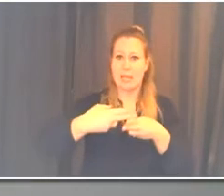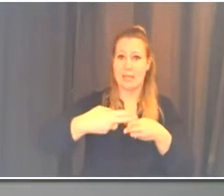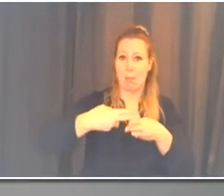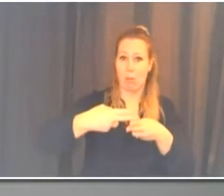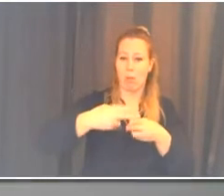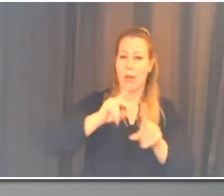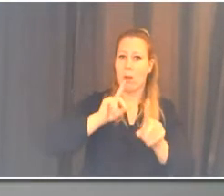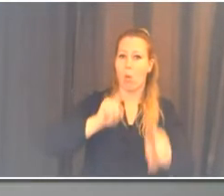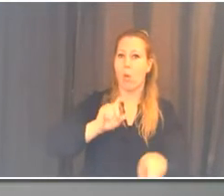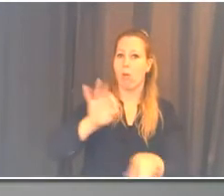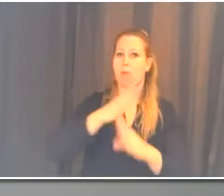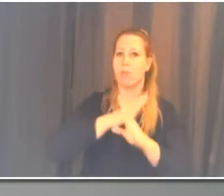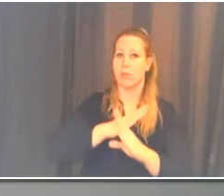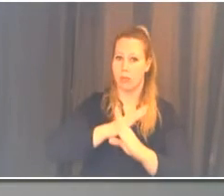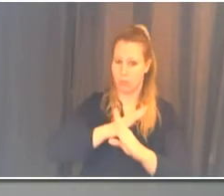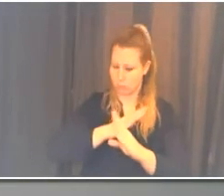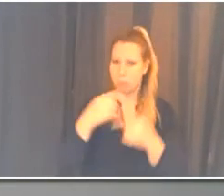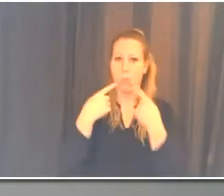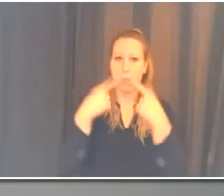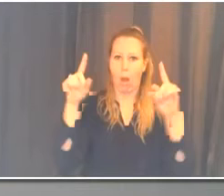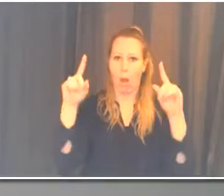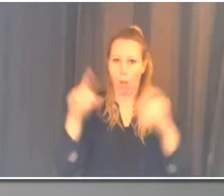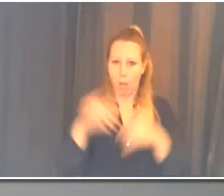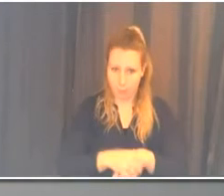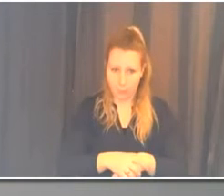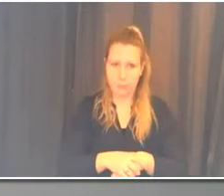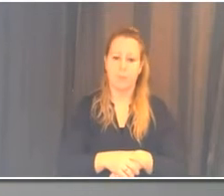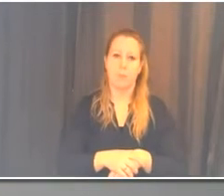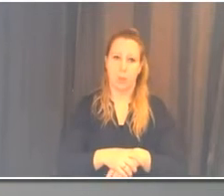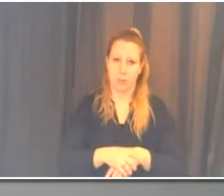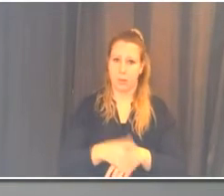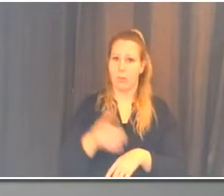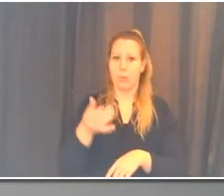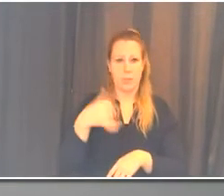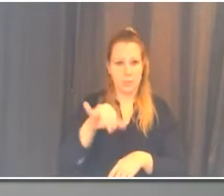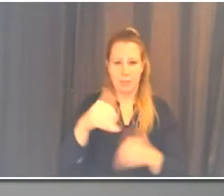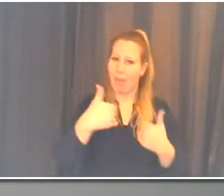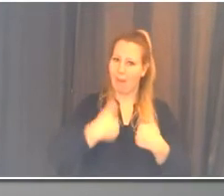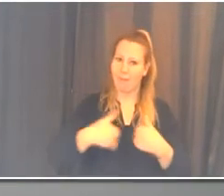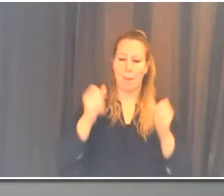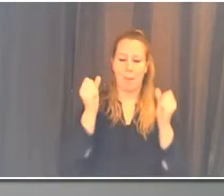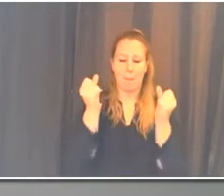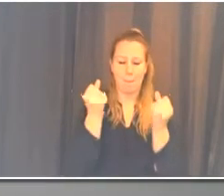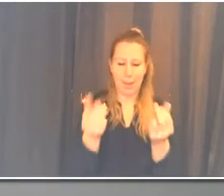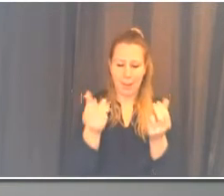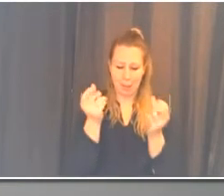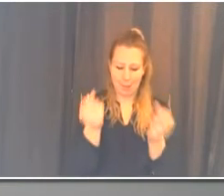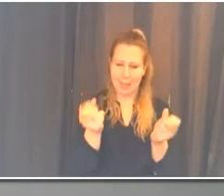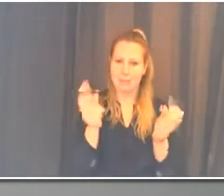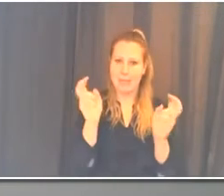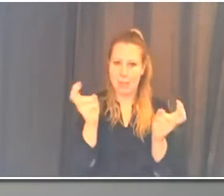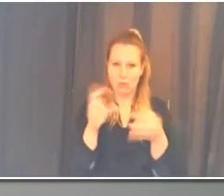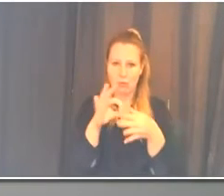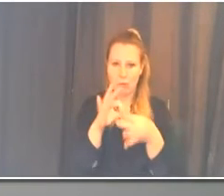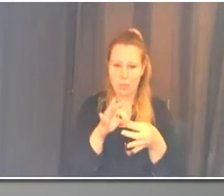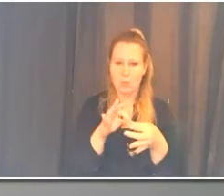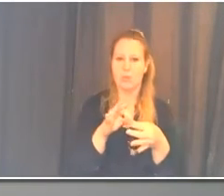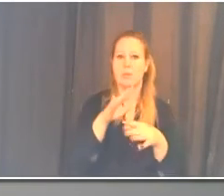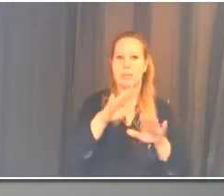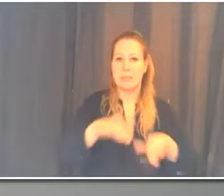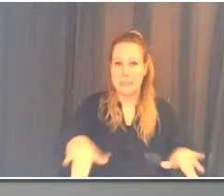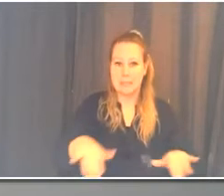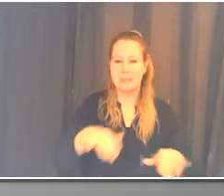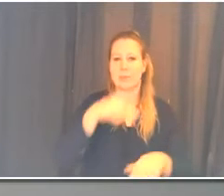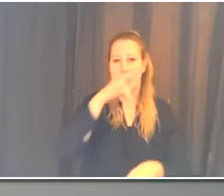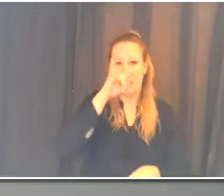assaulted by her abuser at visitation exchange and um we'll also probably be seeking a modification of the C